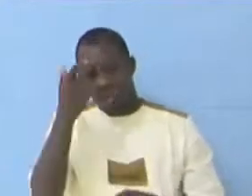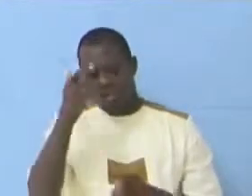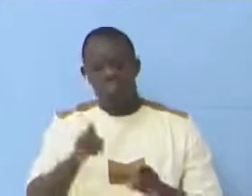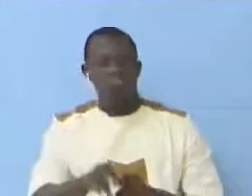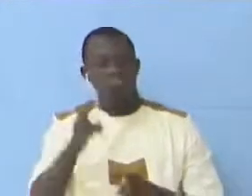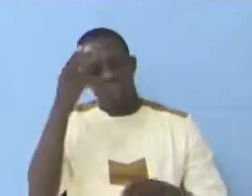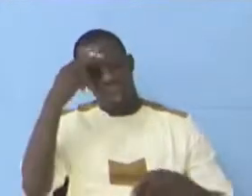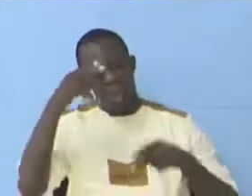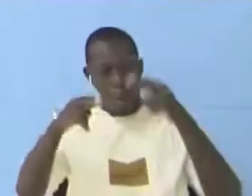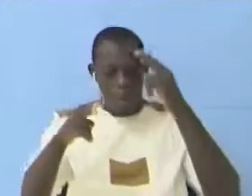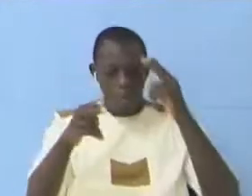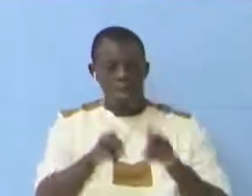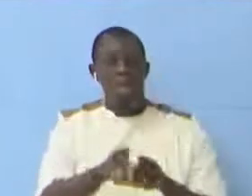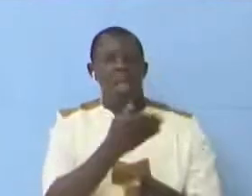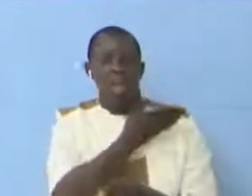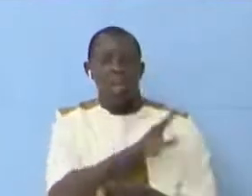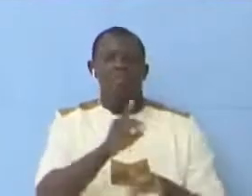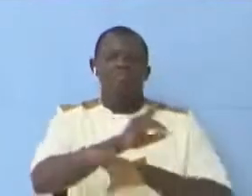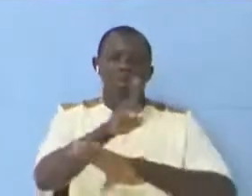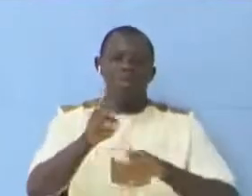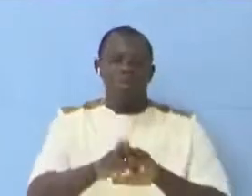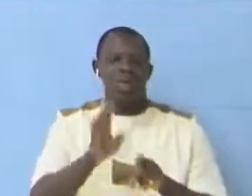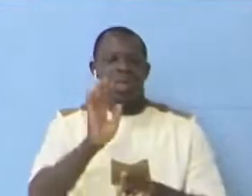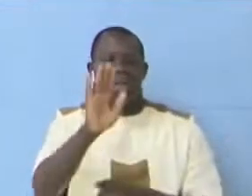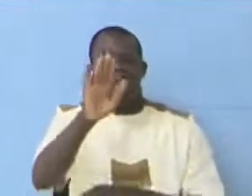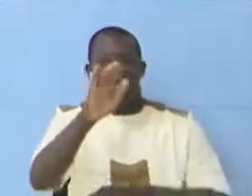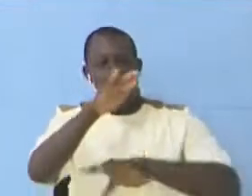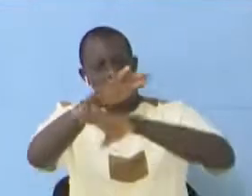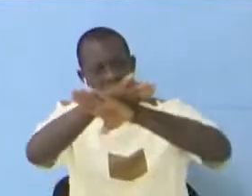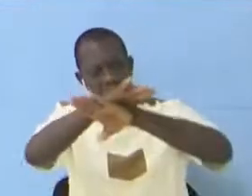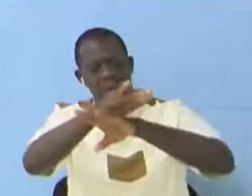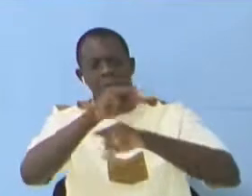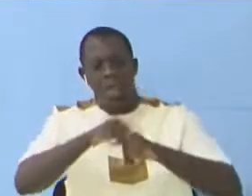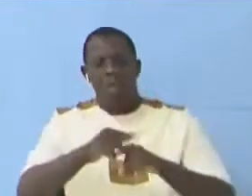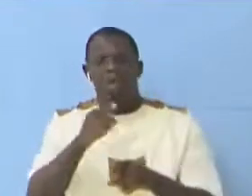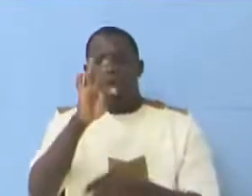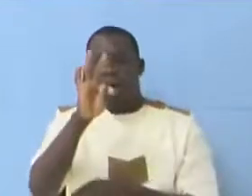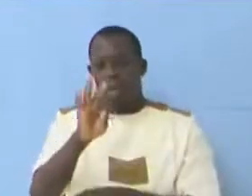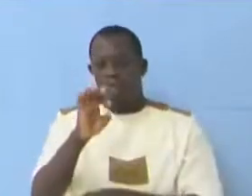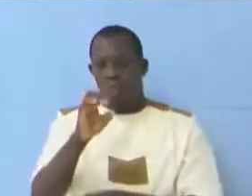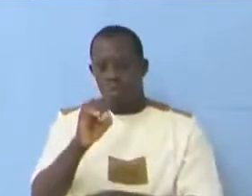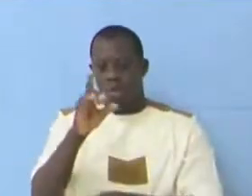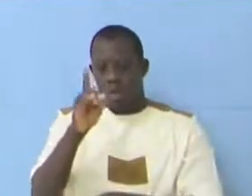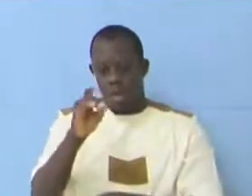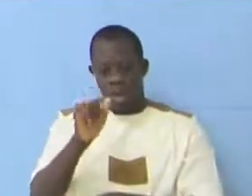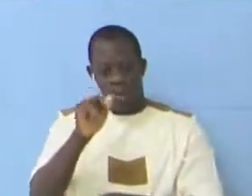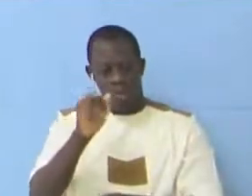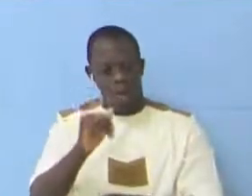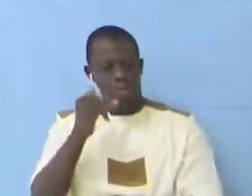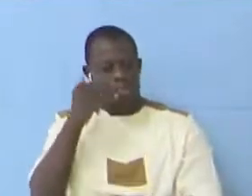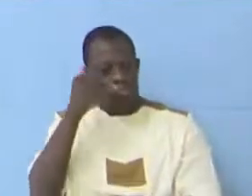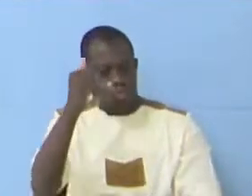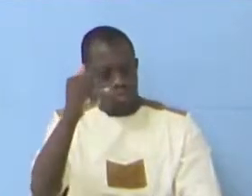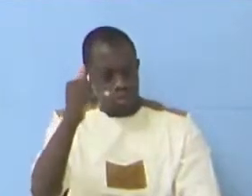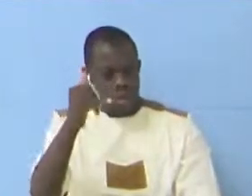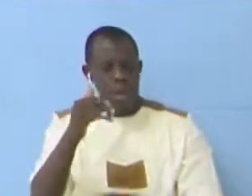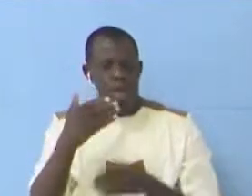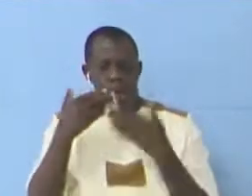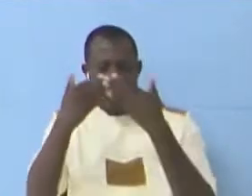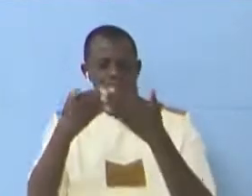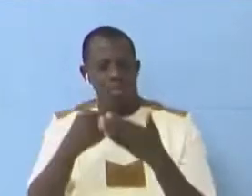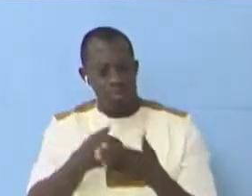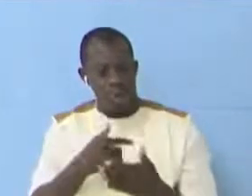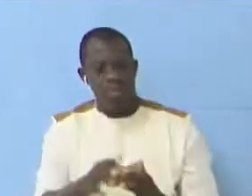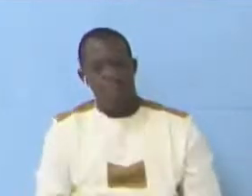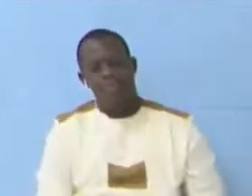ñu tasaaroo. I think later in the evening, Fode told me on phone. yaakaar naa ci ngoon googu ci la ma Fode wax